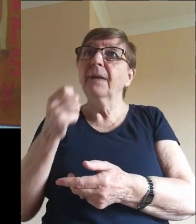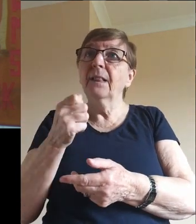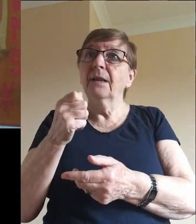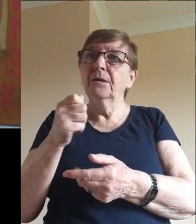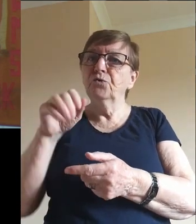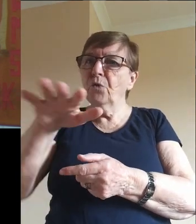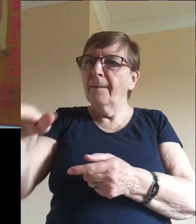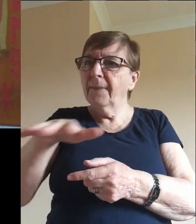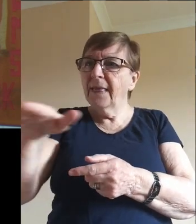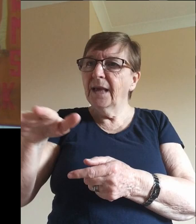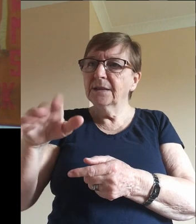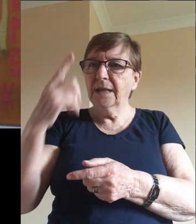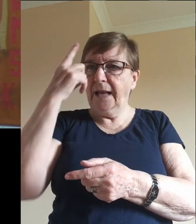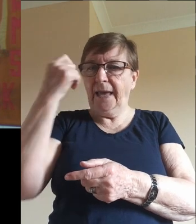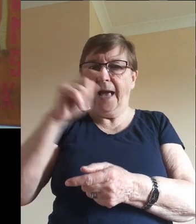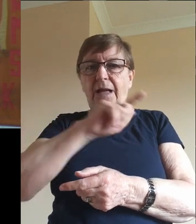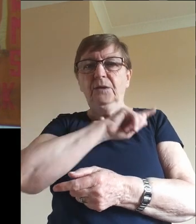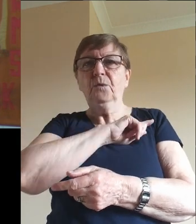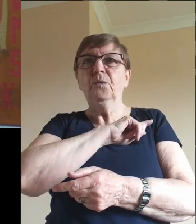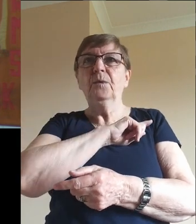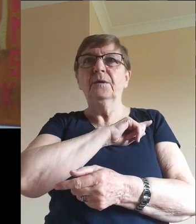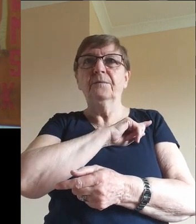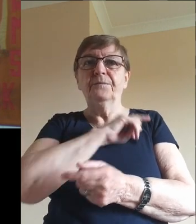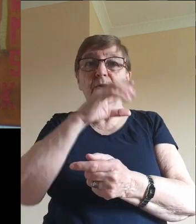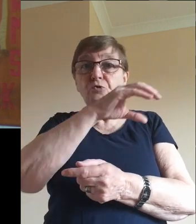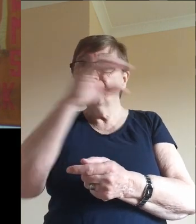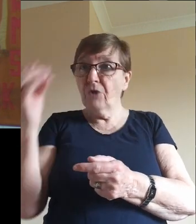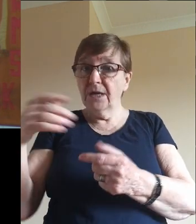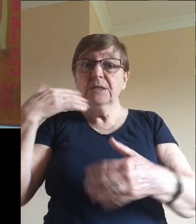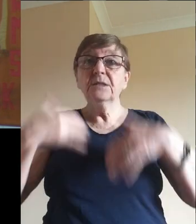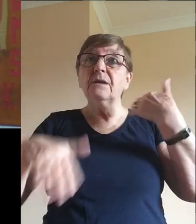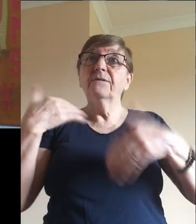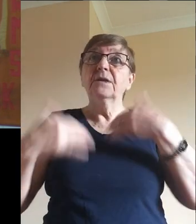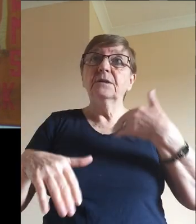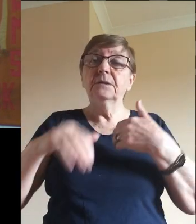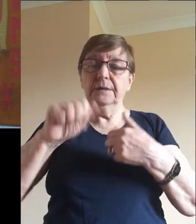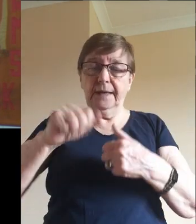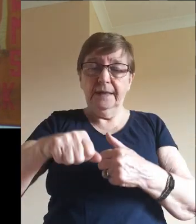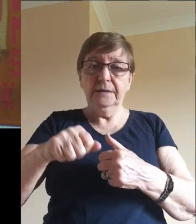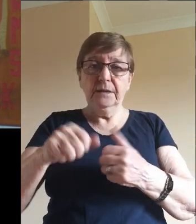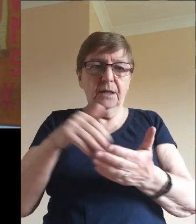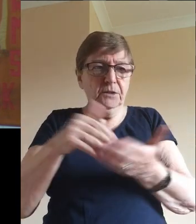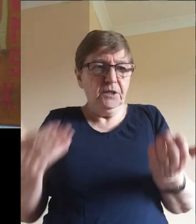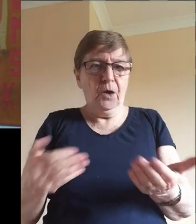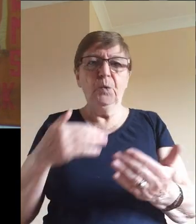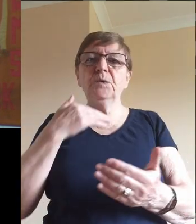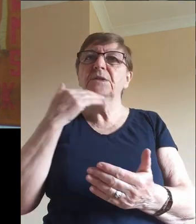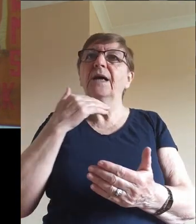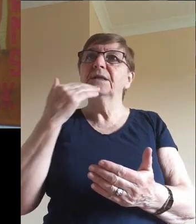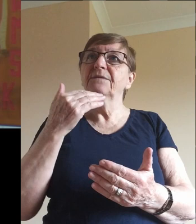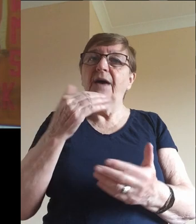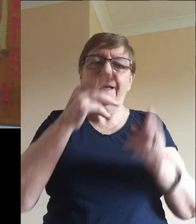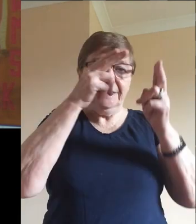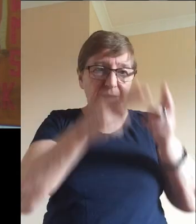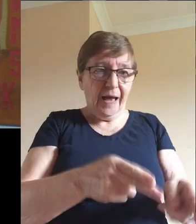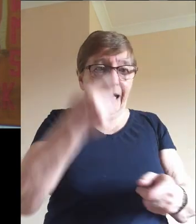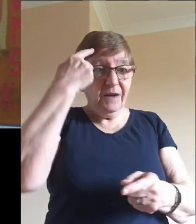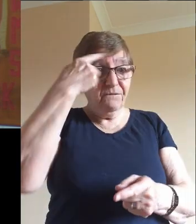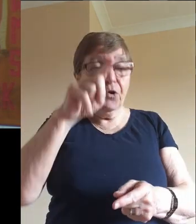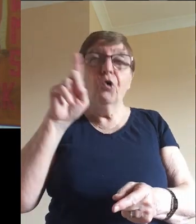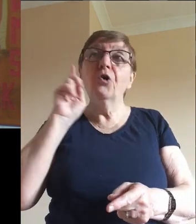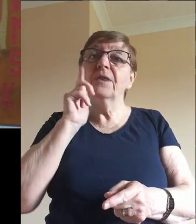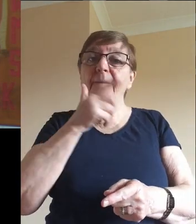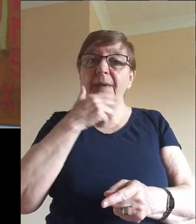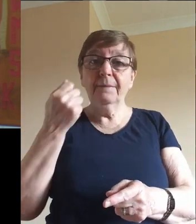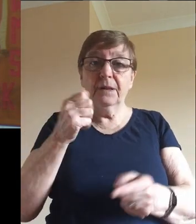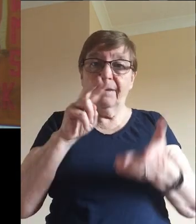overcoming. Christ indeed suffered, but now is satisfied. He died for his people, but yet, verse